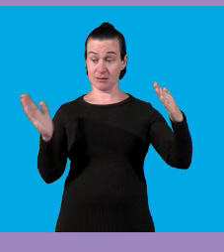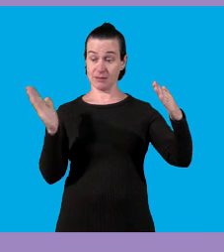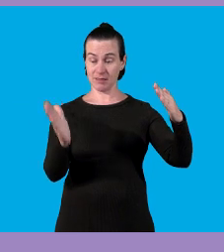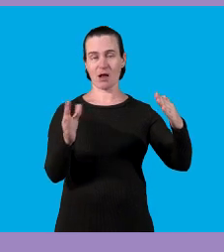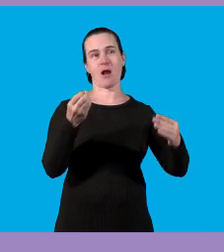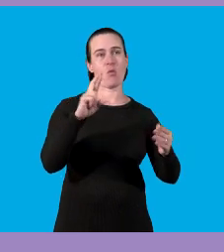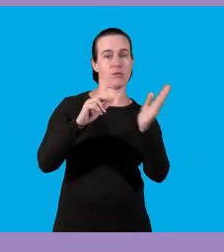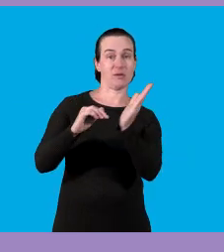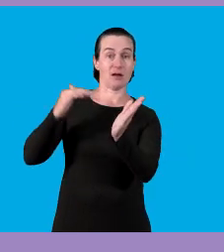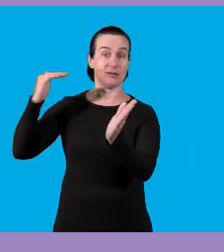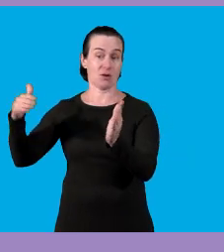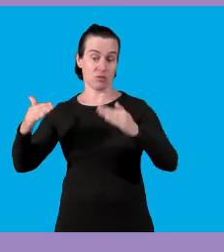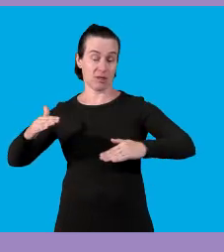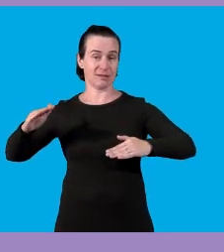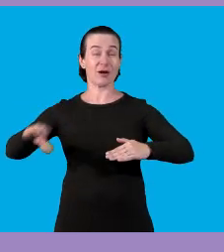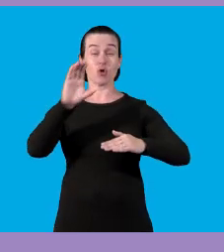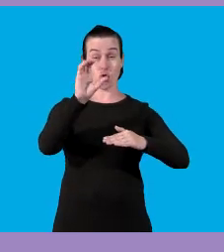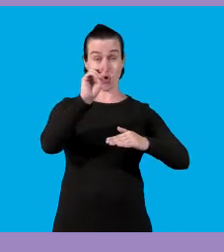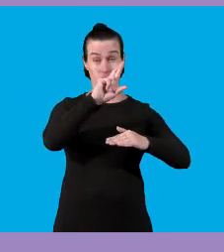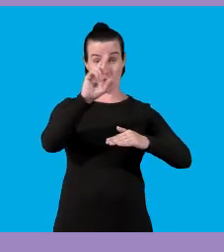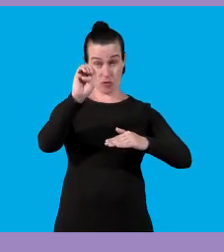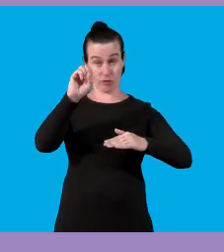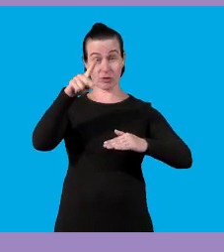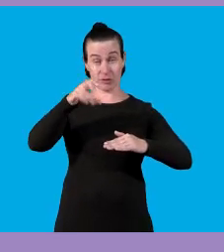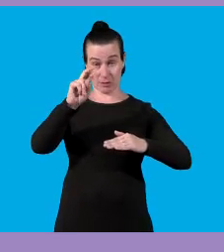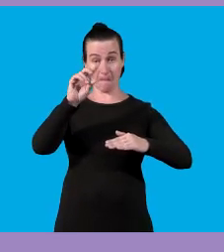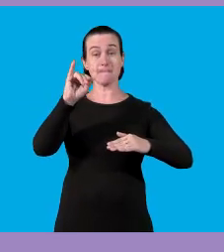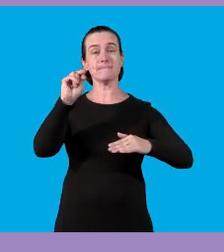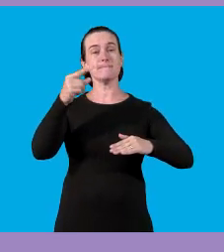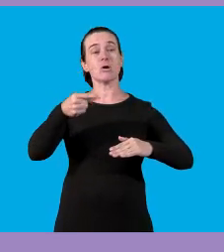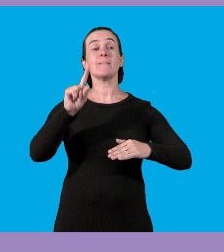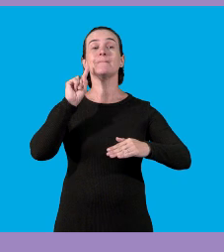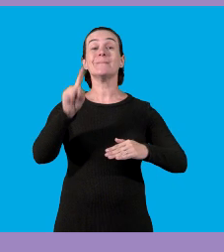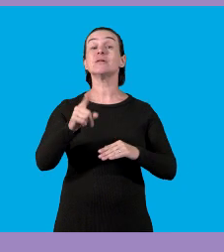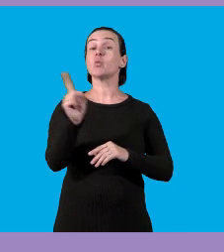proportional. Now let's look at two triangles,